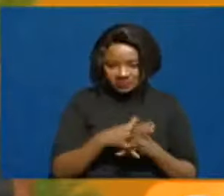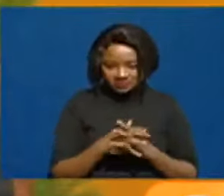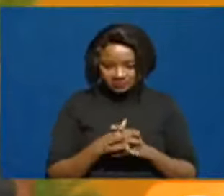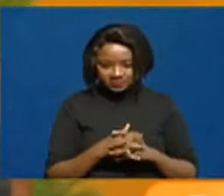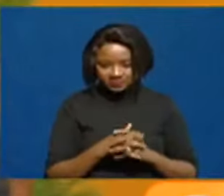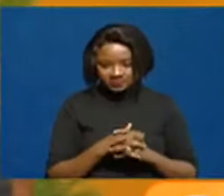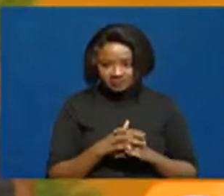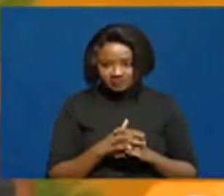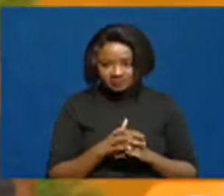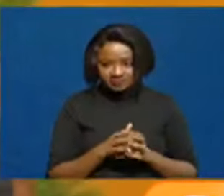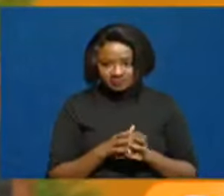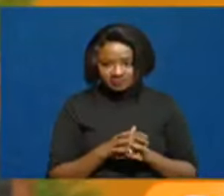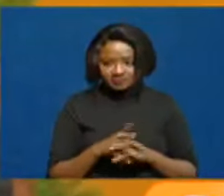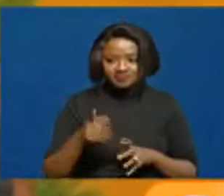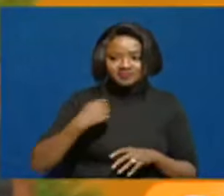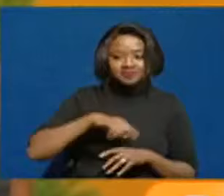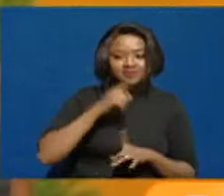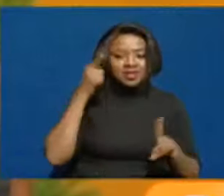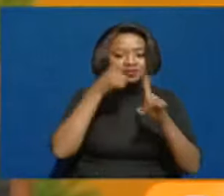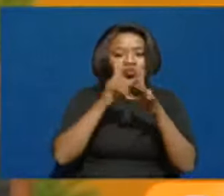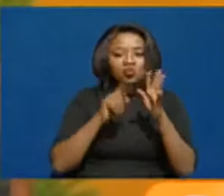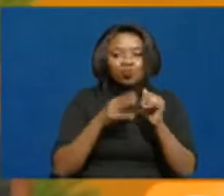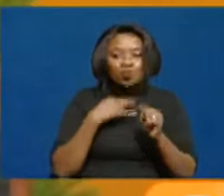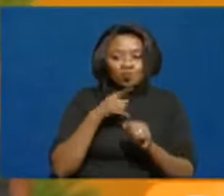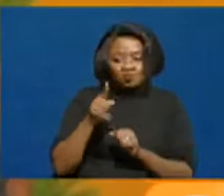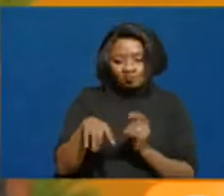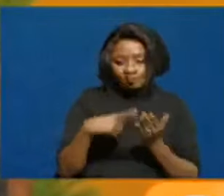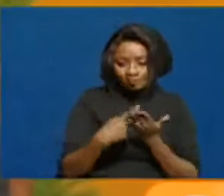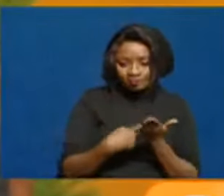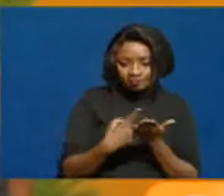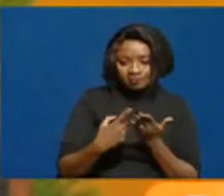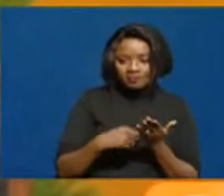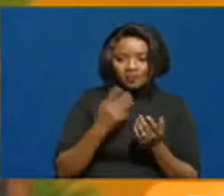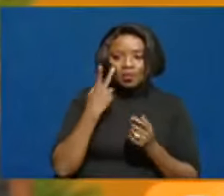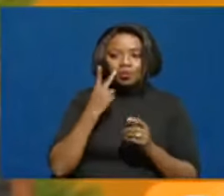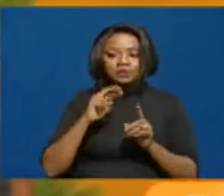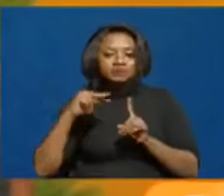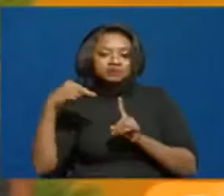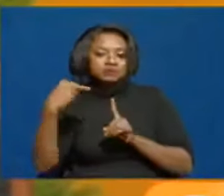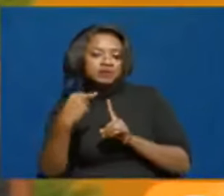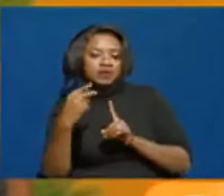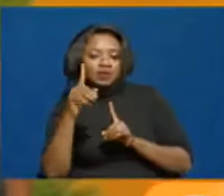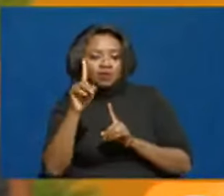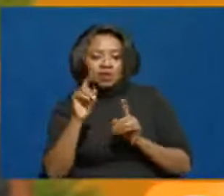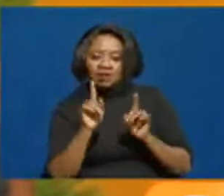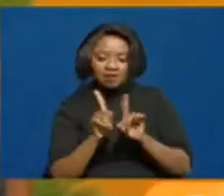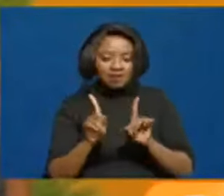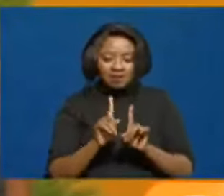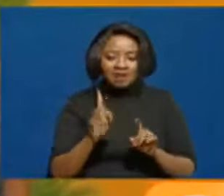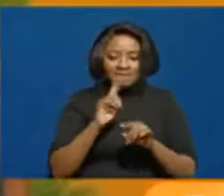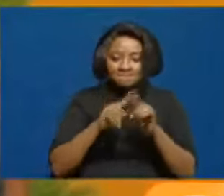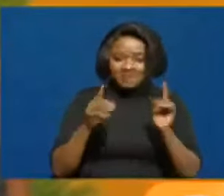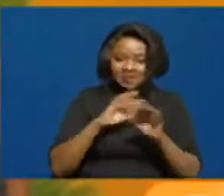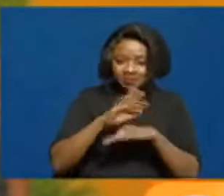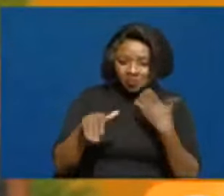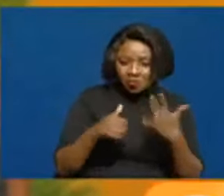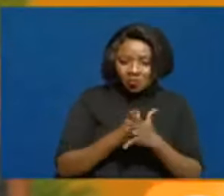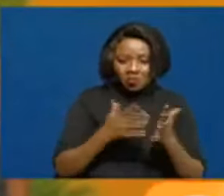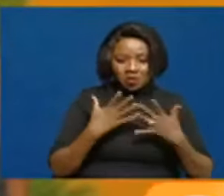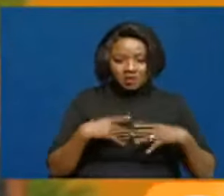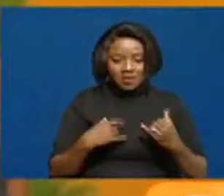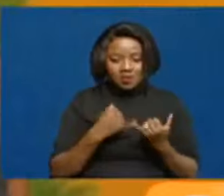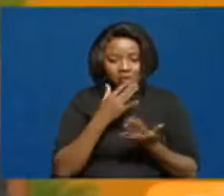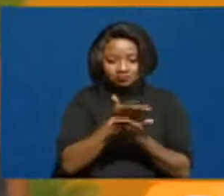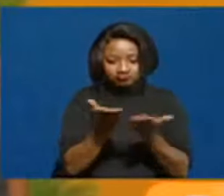we want this discussion not just to be looked at from one point of view. We want it to be looked at all the sector players that